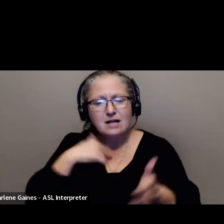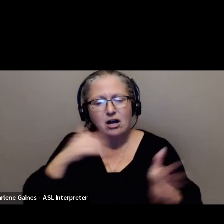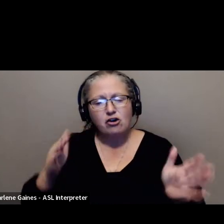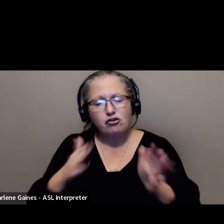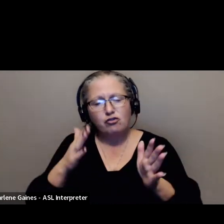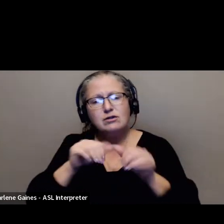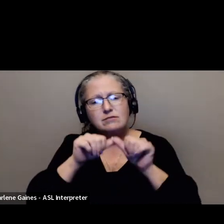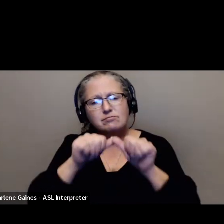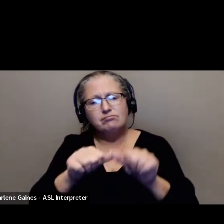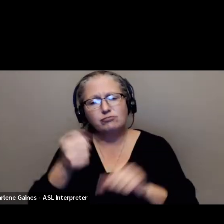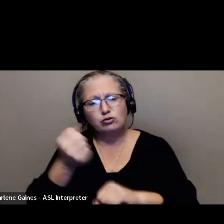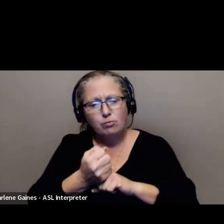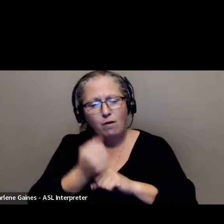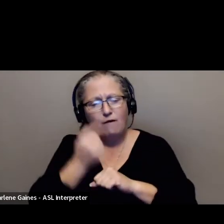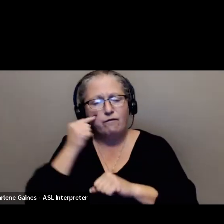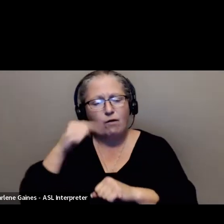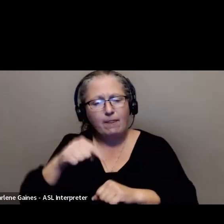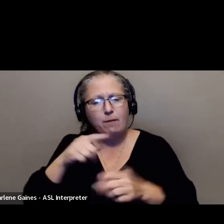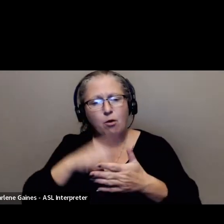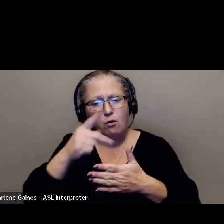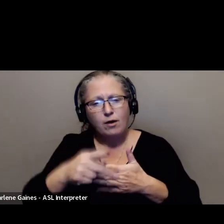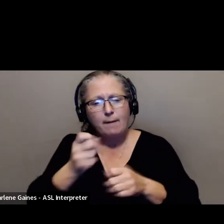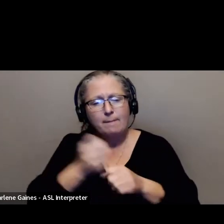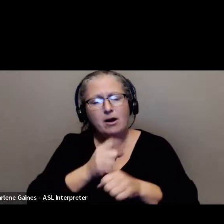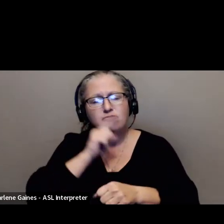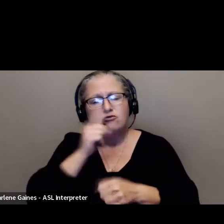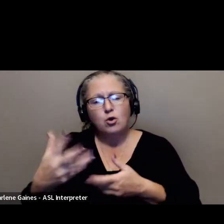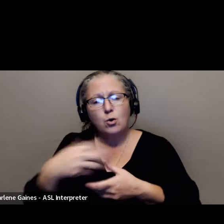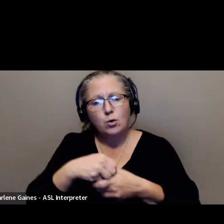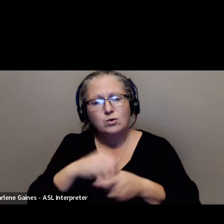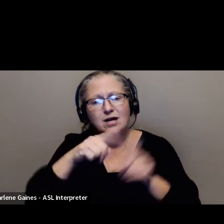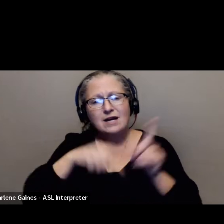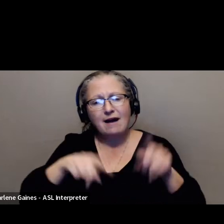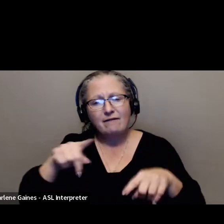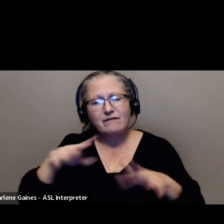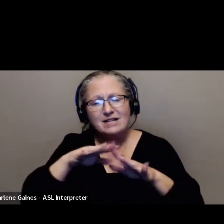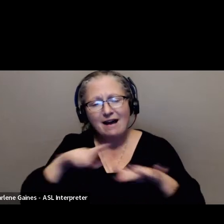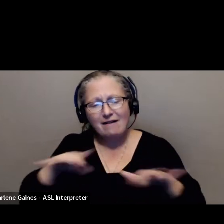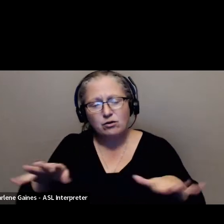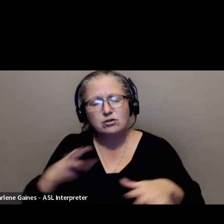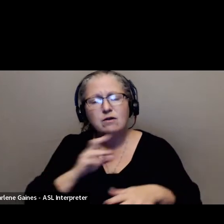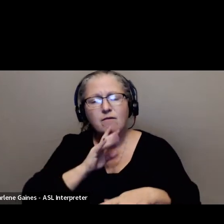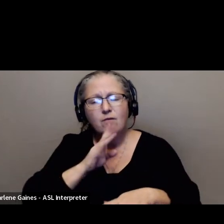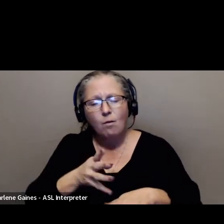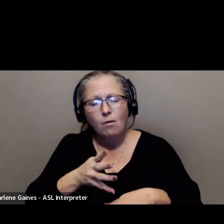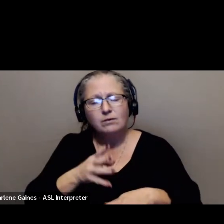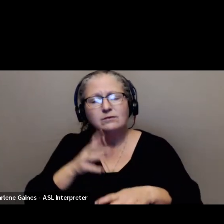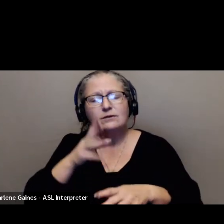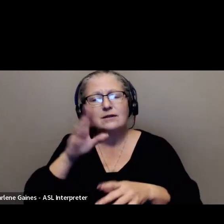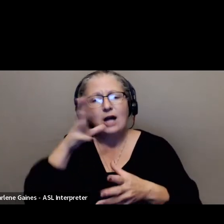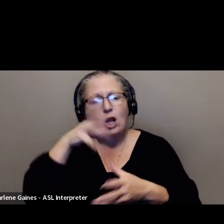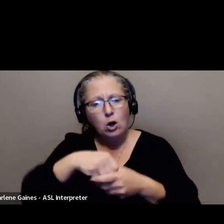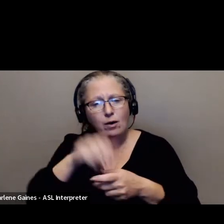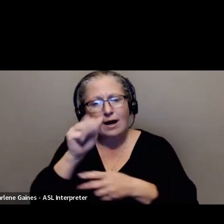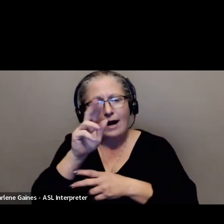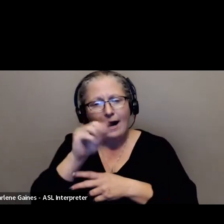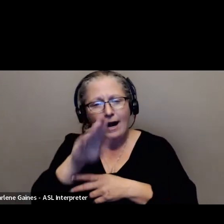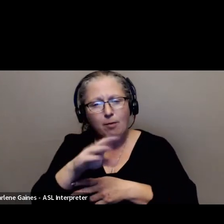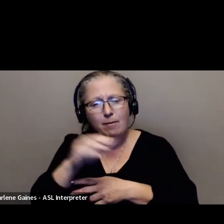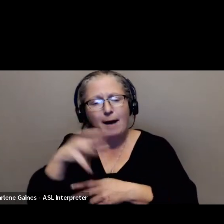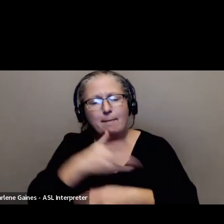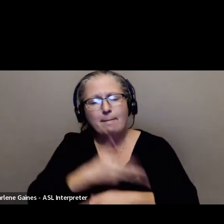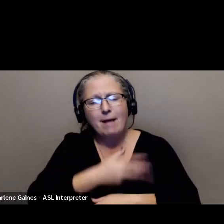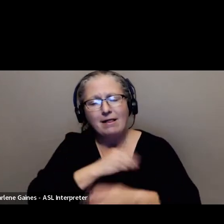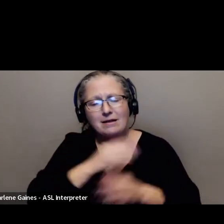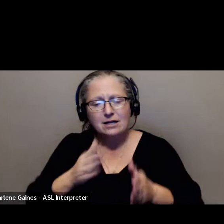encourage continued support for this program, ensuring the inclusion of diverse voices, including those of Arab and Palestinian